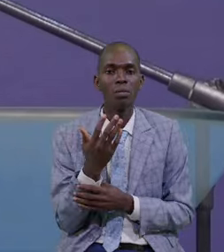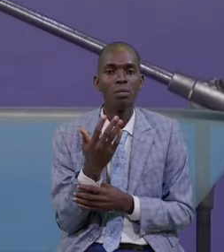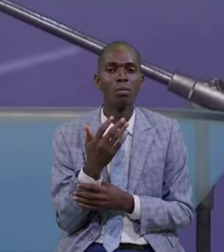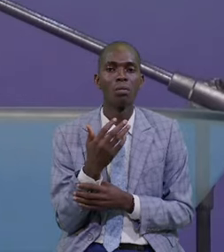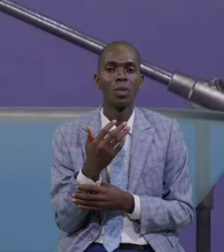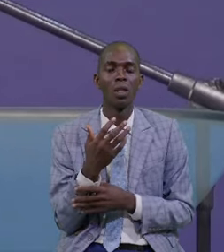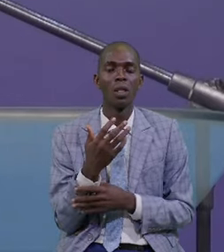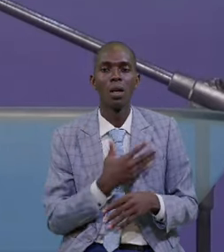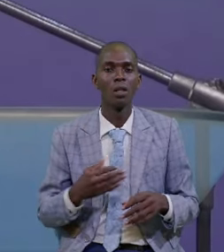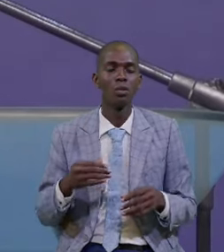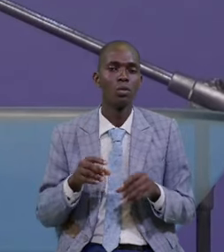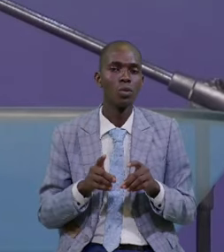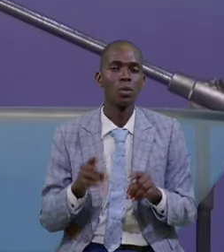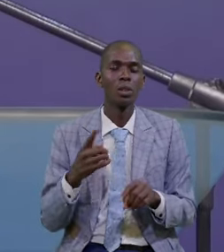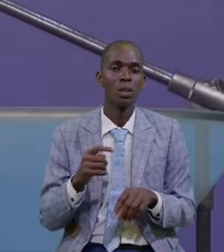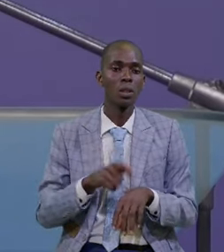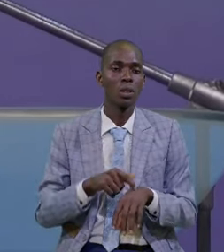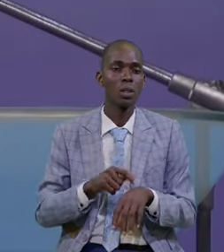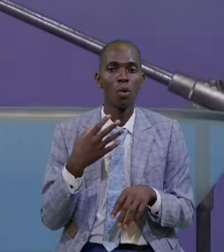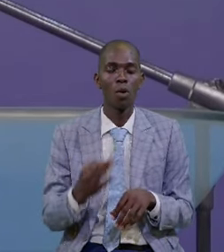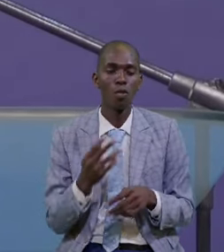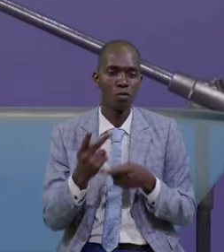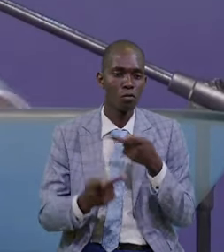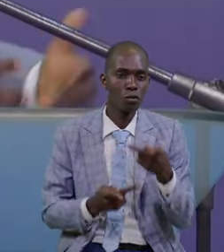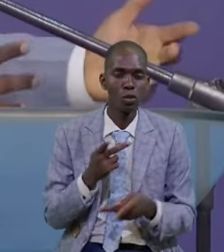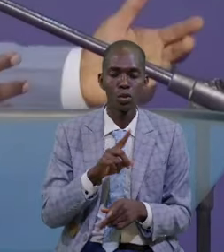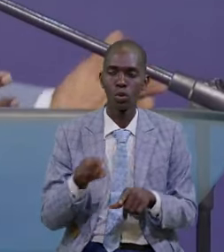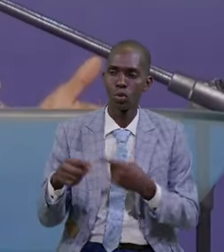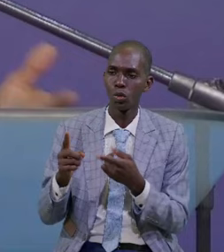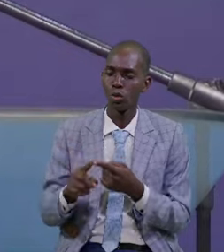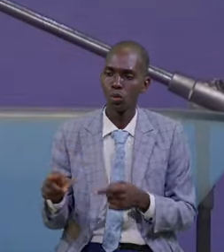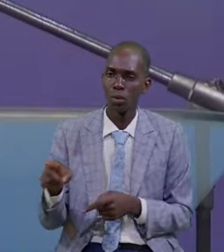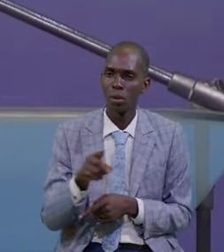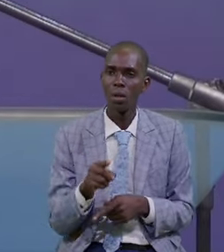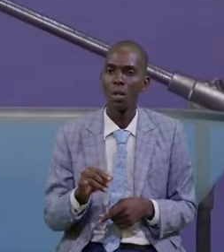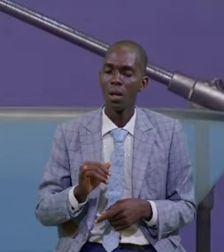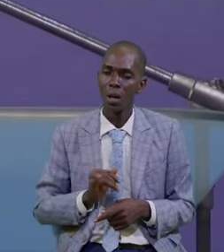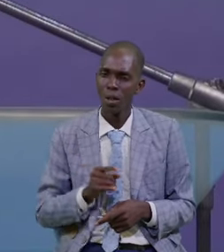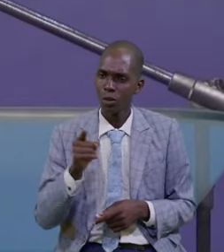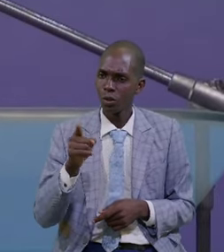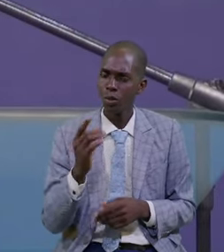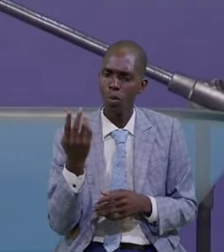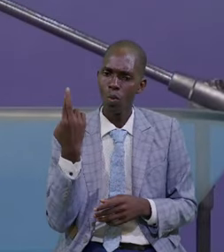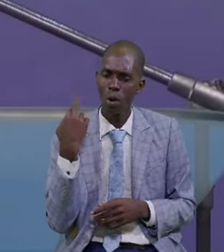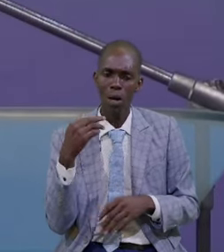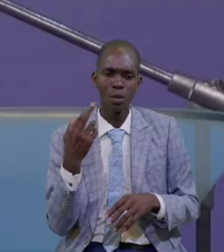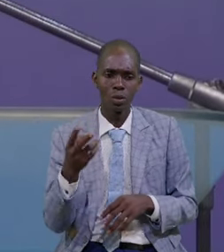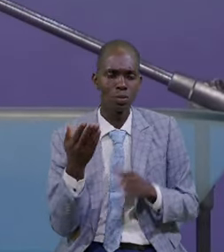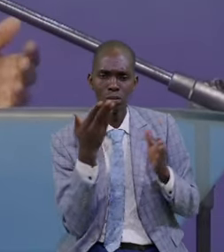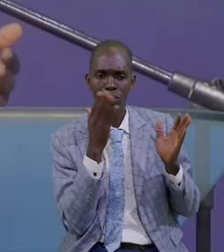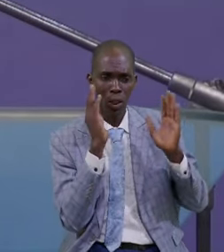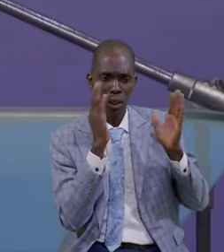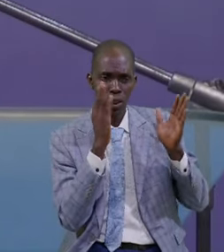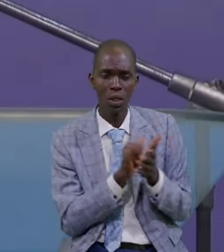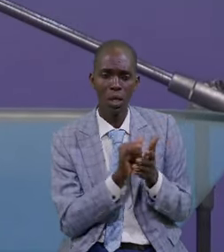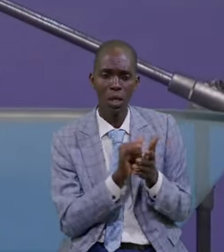the follow-up time, you go to them. I'm coming from, you attended the GCK, didn't you?